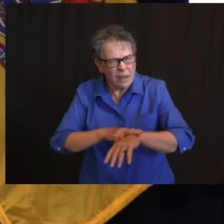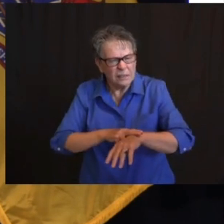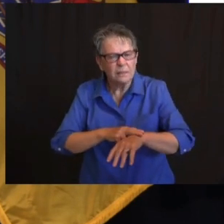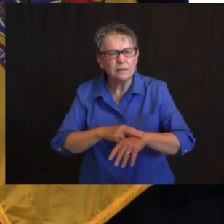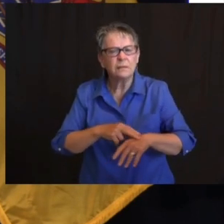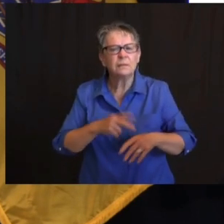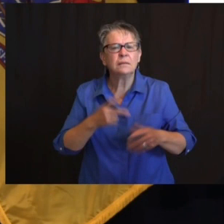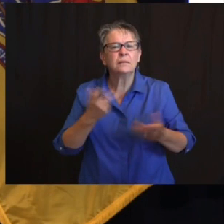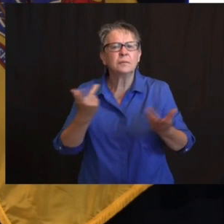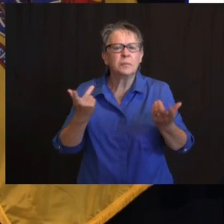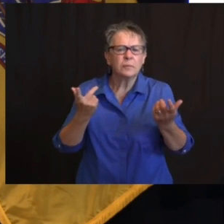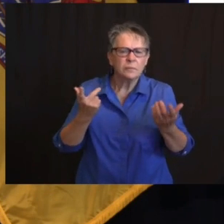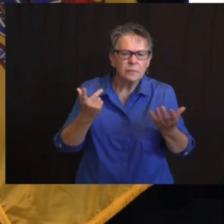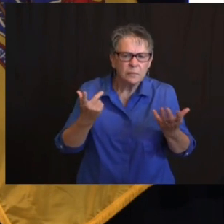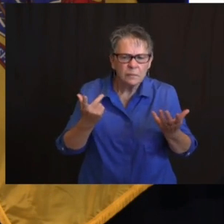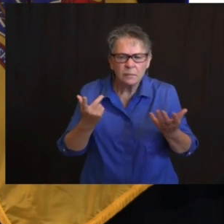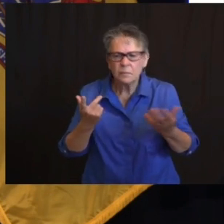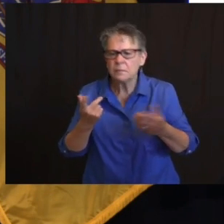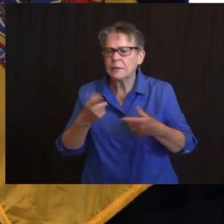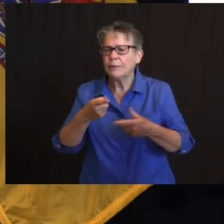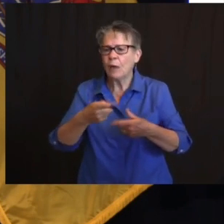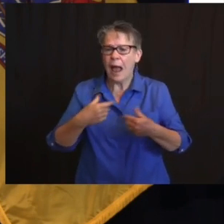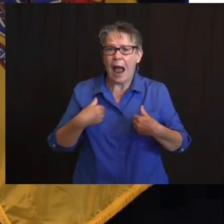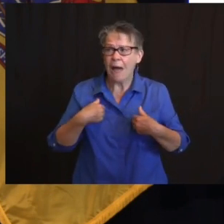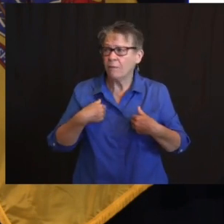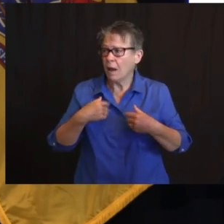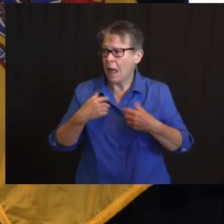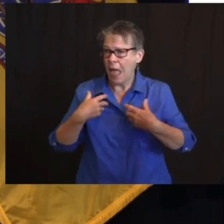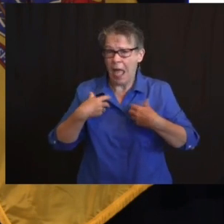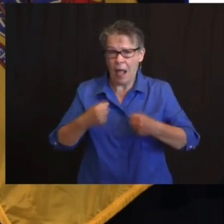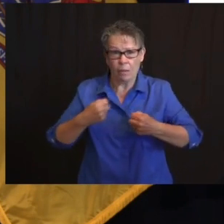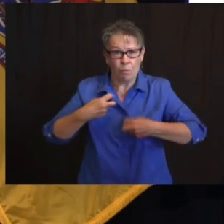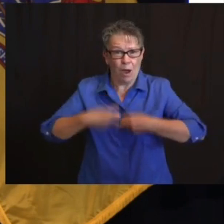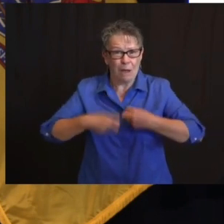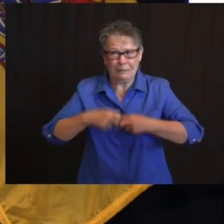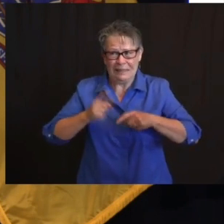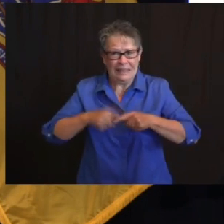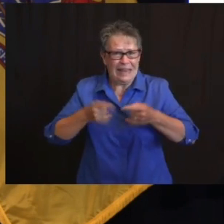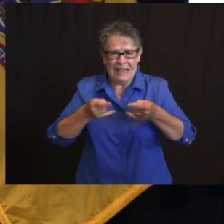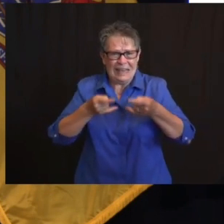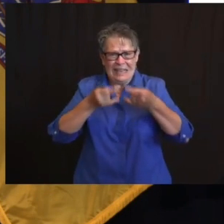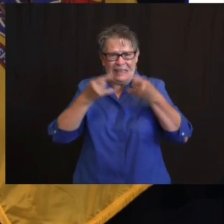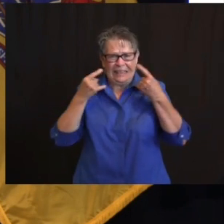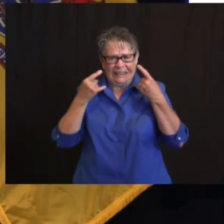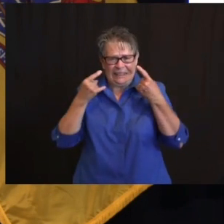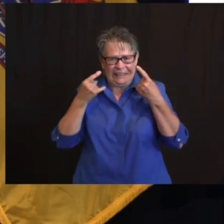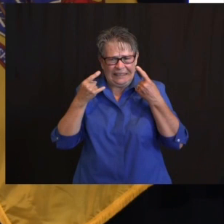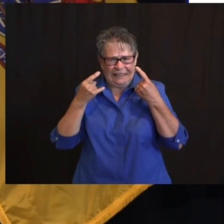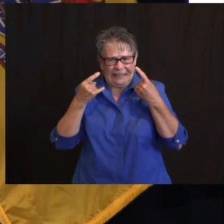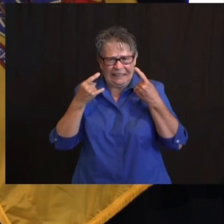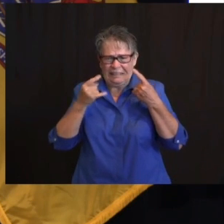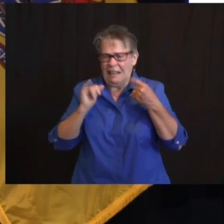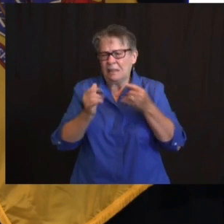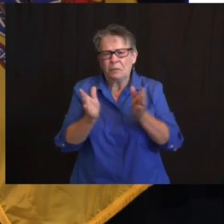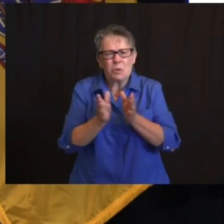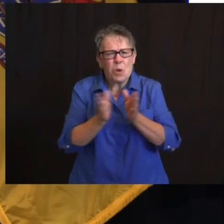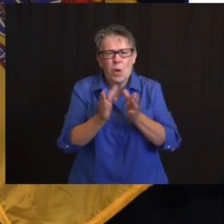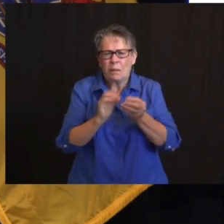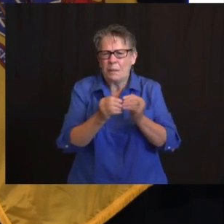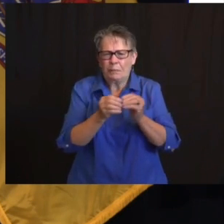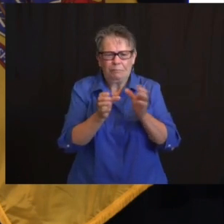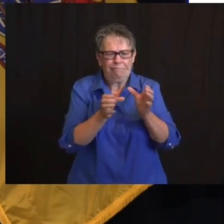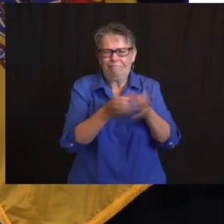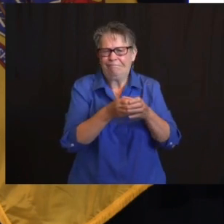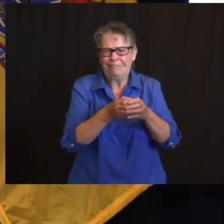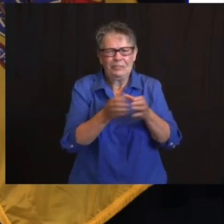many. You got to do that. And again, we've said this ad nauseum, inside is a much higher risk than outside.